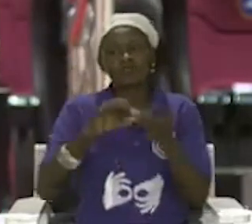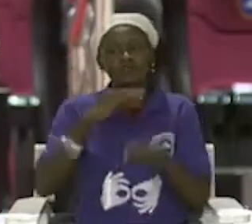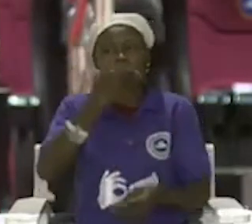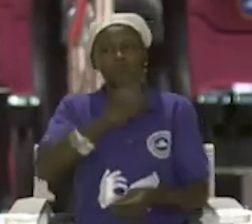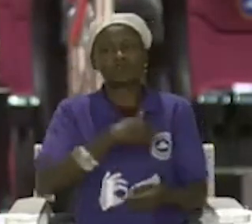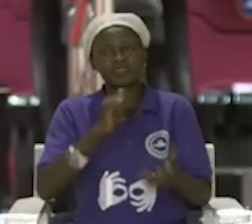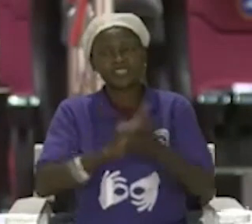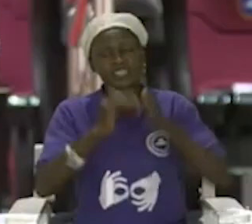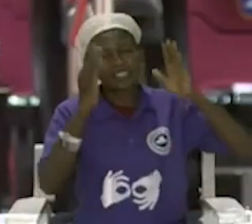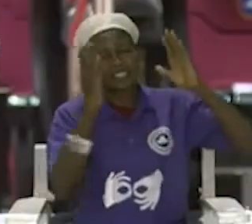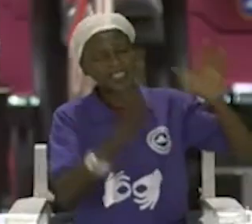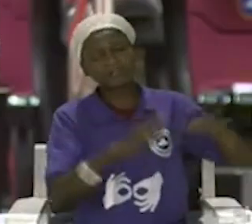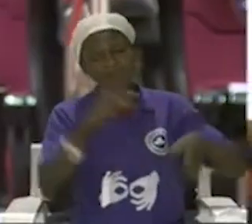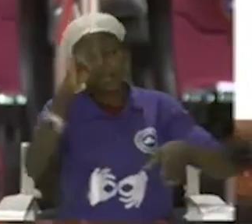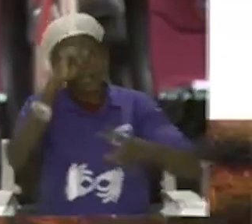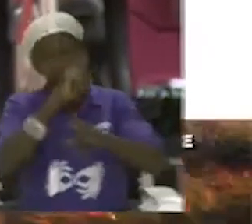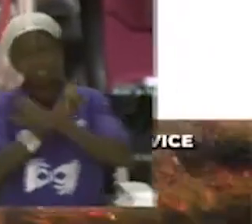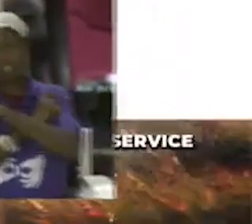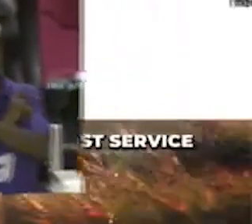left Egypt,